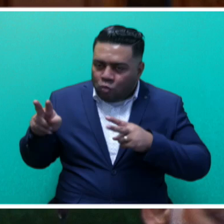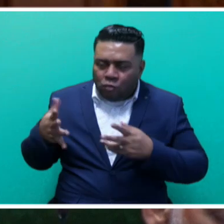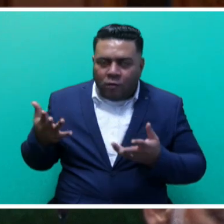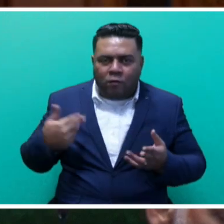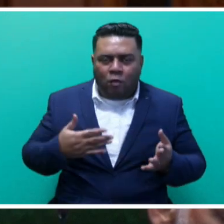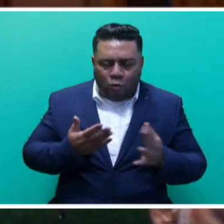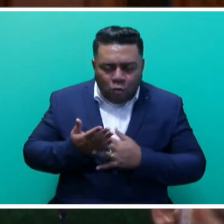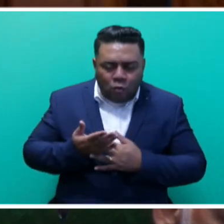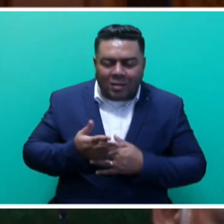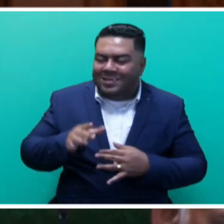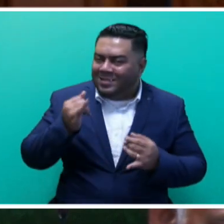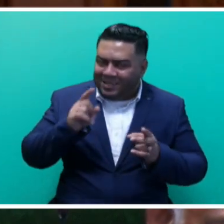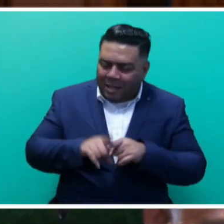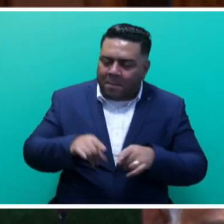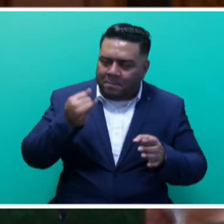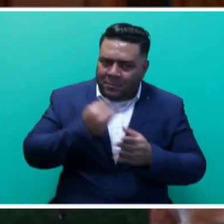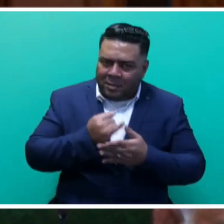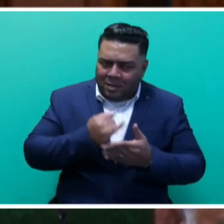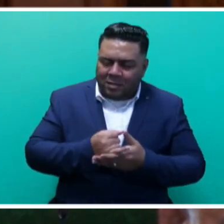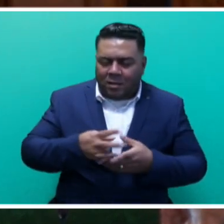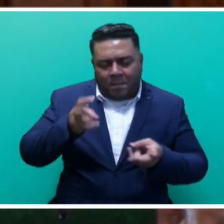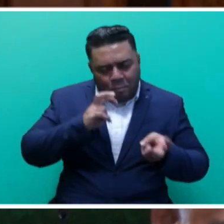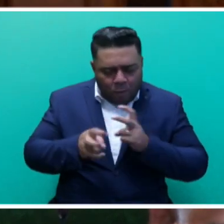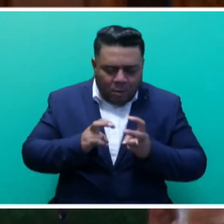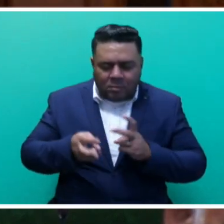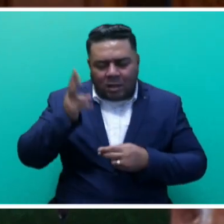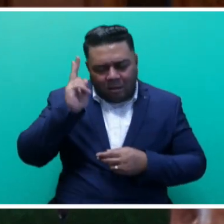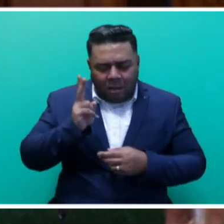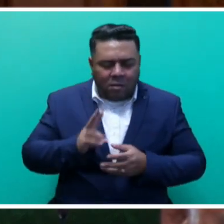through the same problem again.